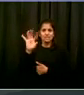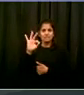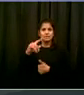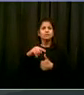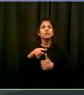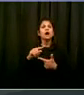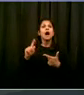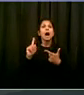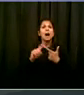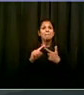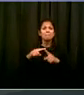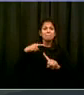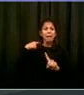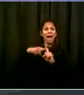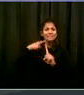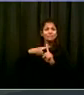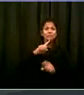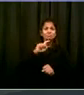rate confirmed at